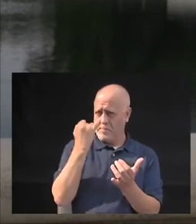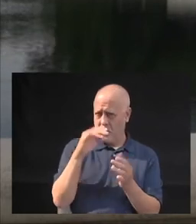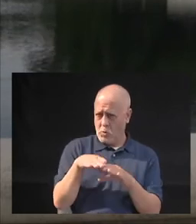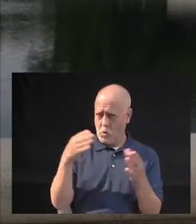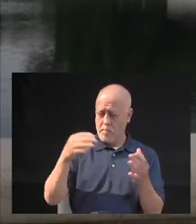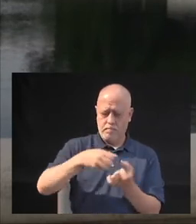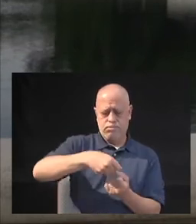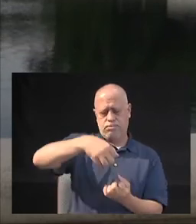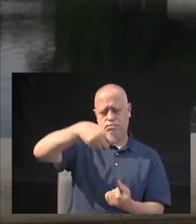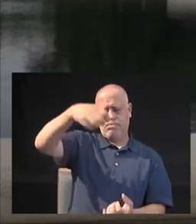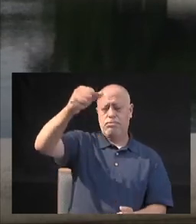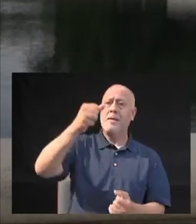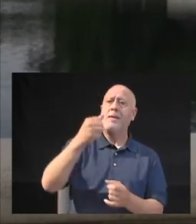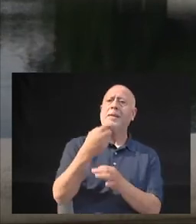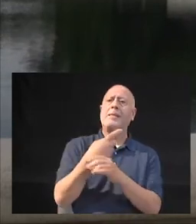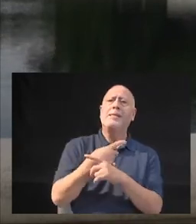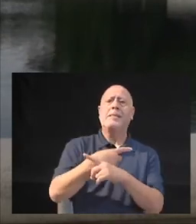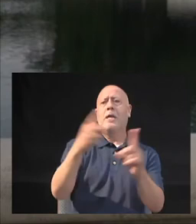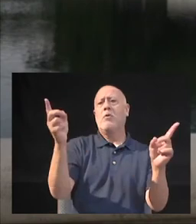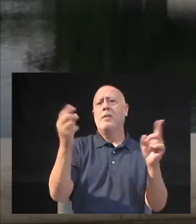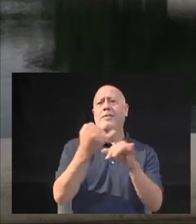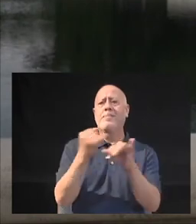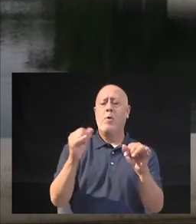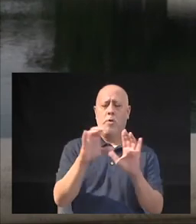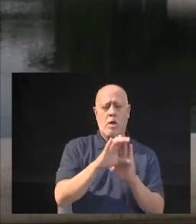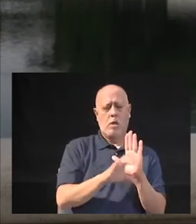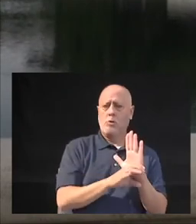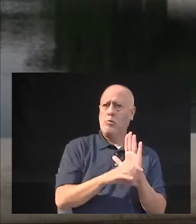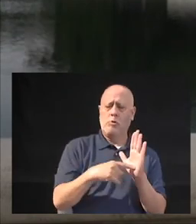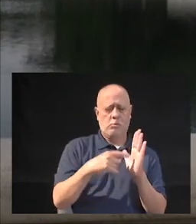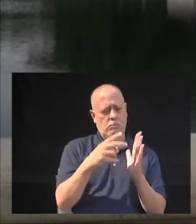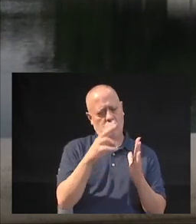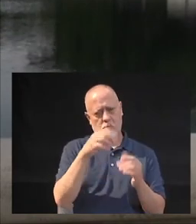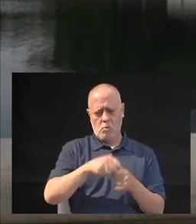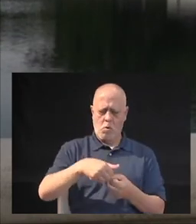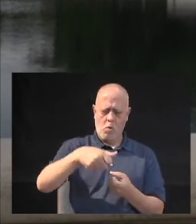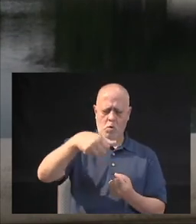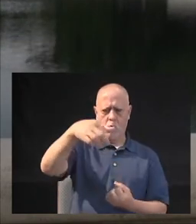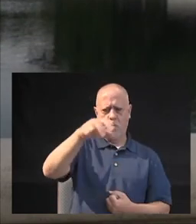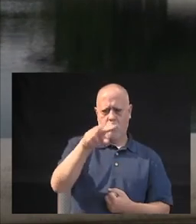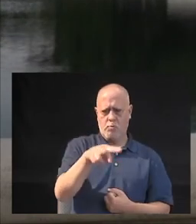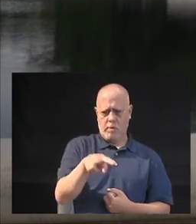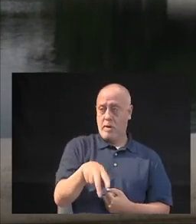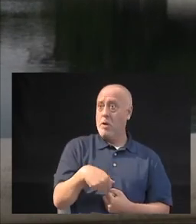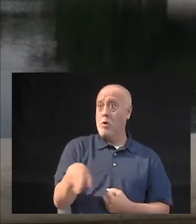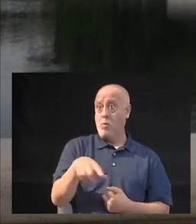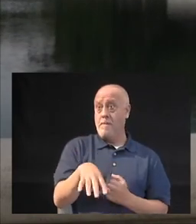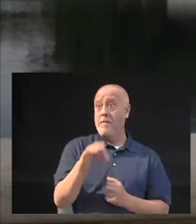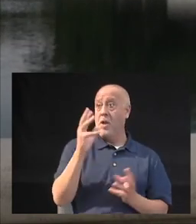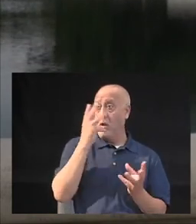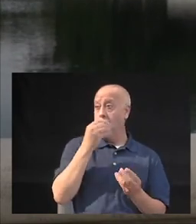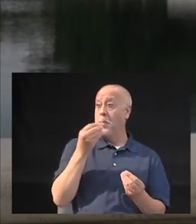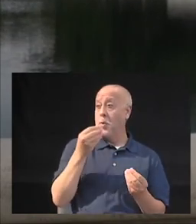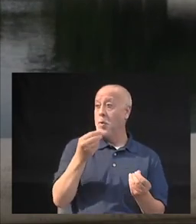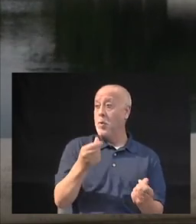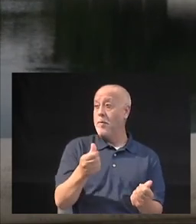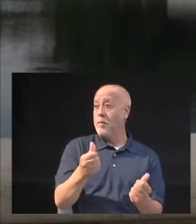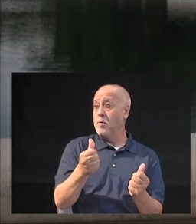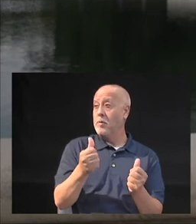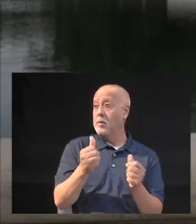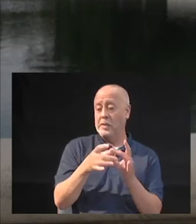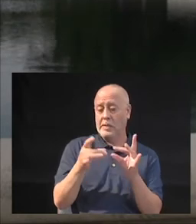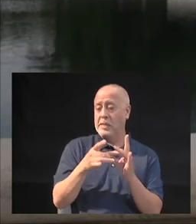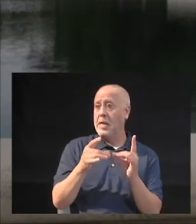up the Declaration of Independence and read it, or the Constitution and read it? I'll tell you, you're going to find a beautiful set